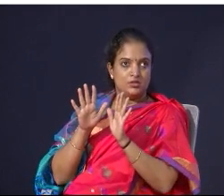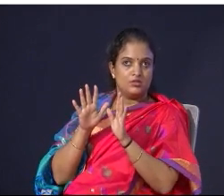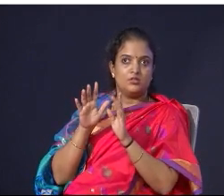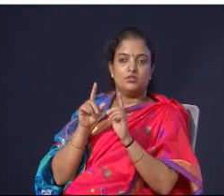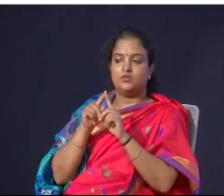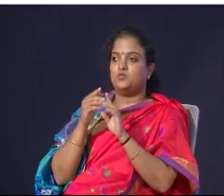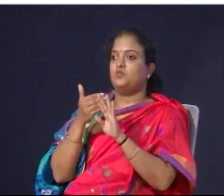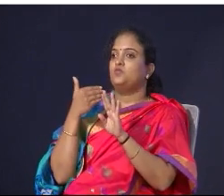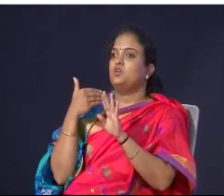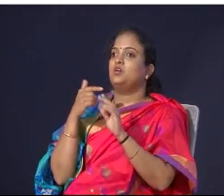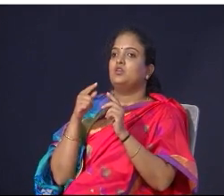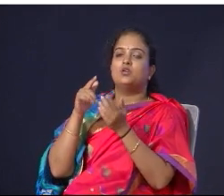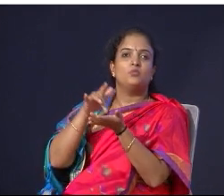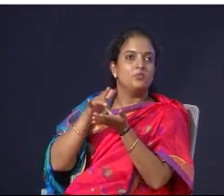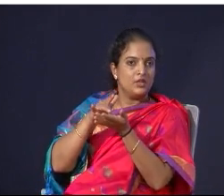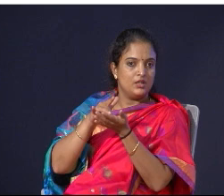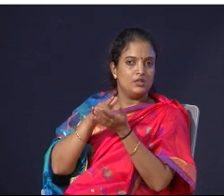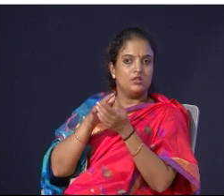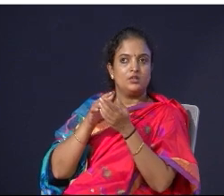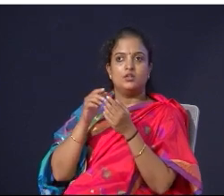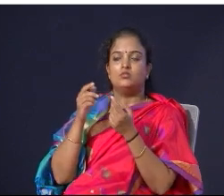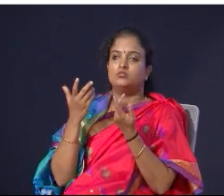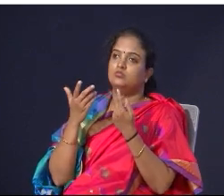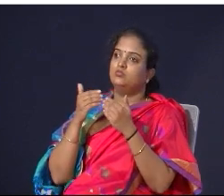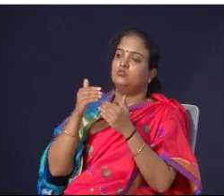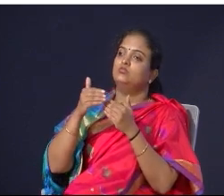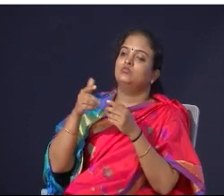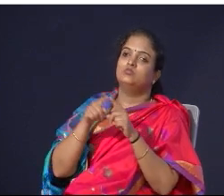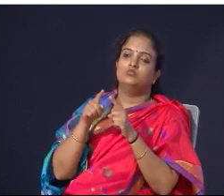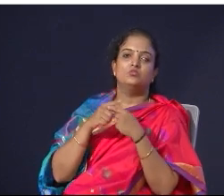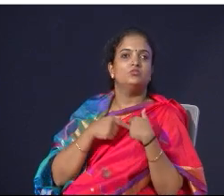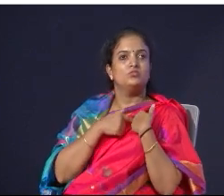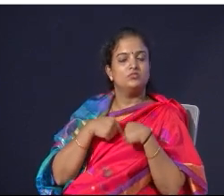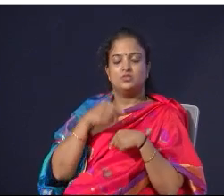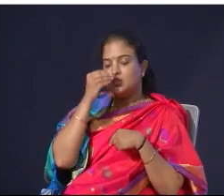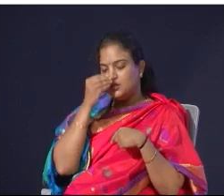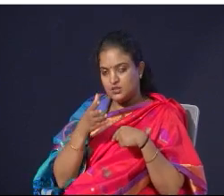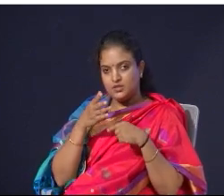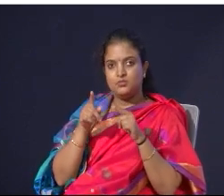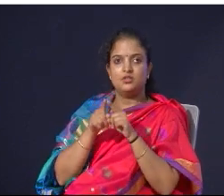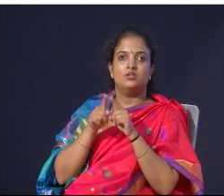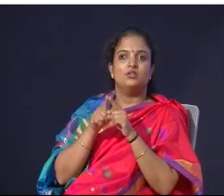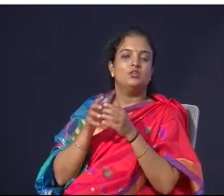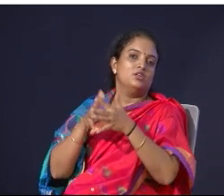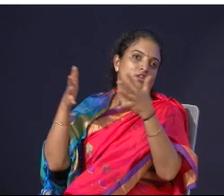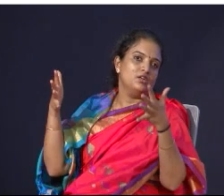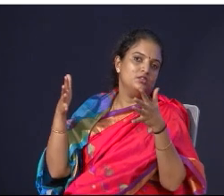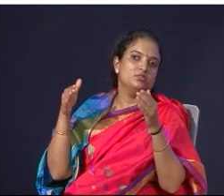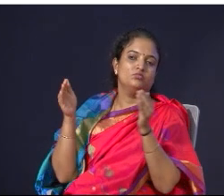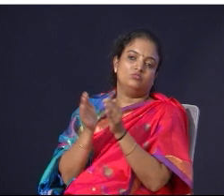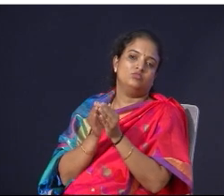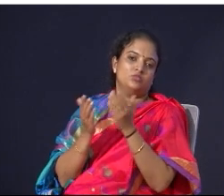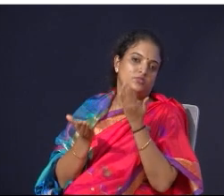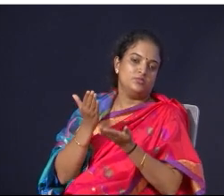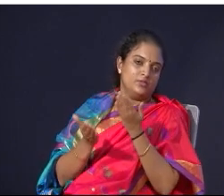far, peripheral, central, familiar, unfamiliar, parts, whole, simple to complex, large to small.